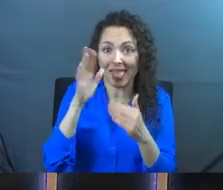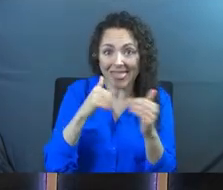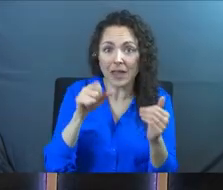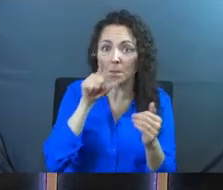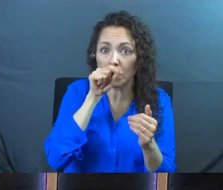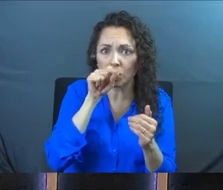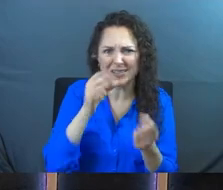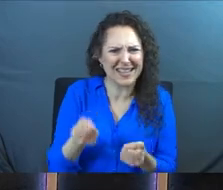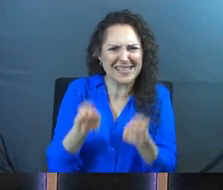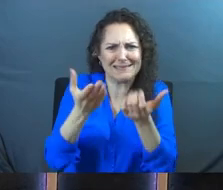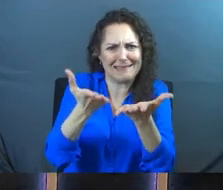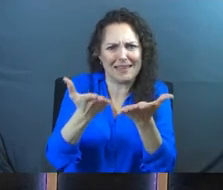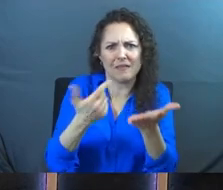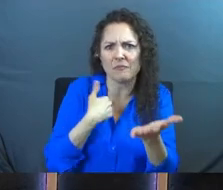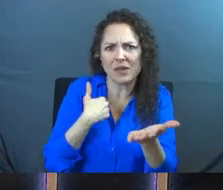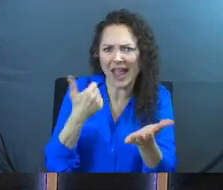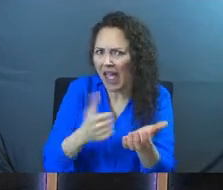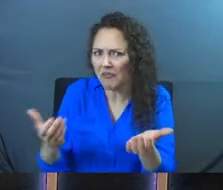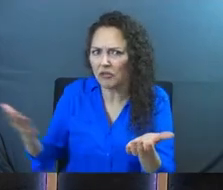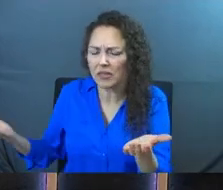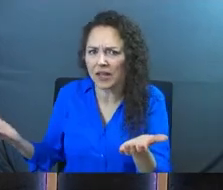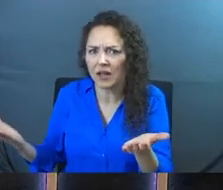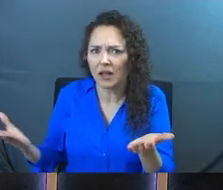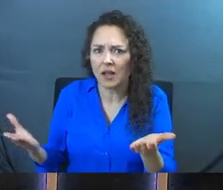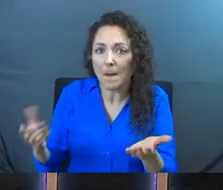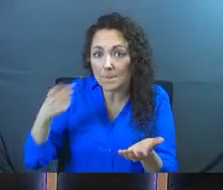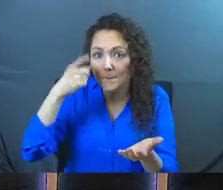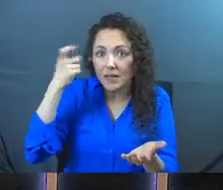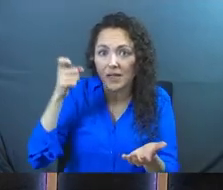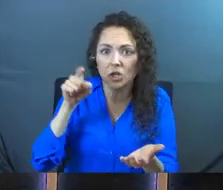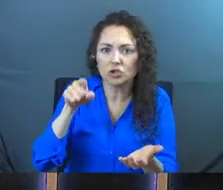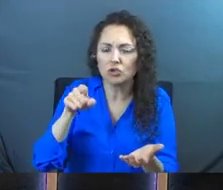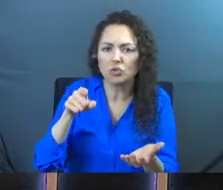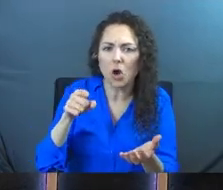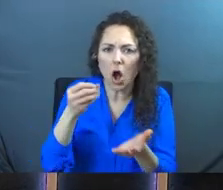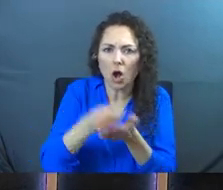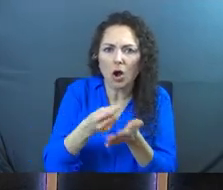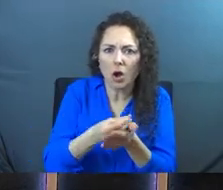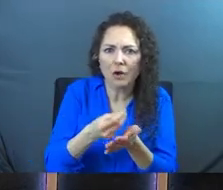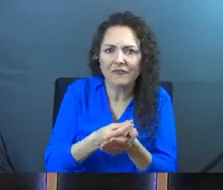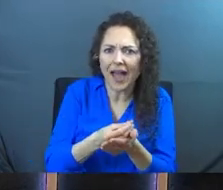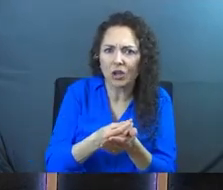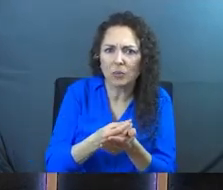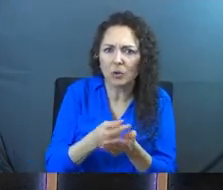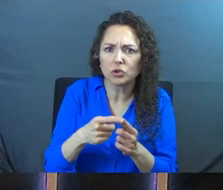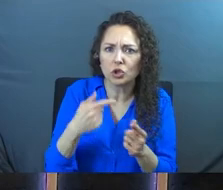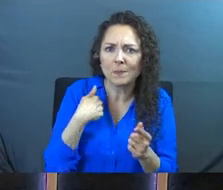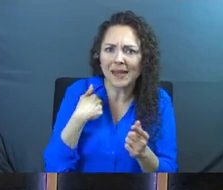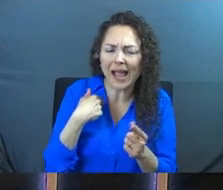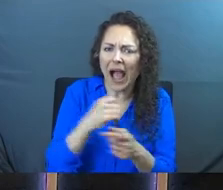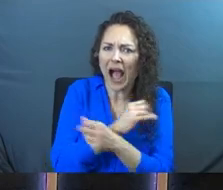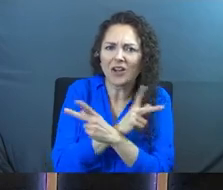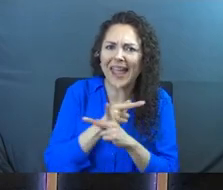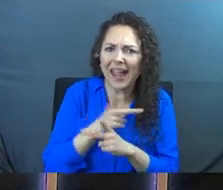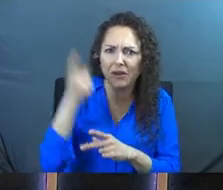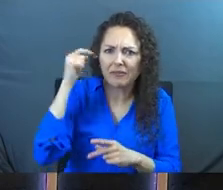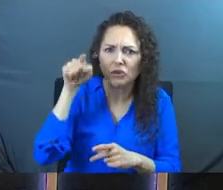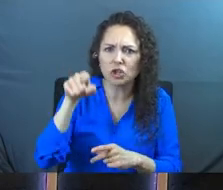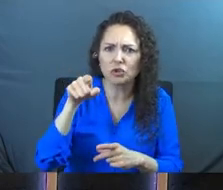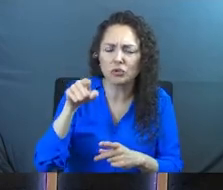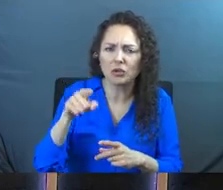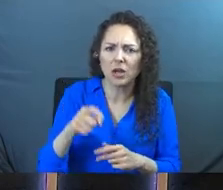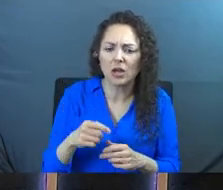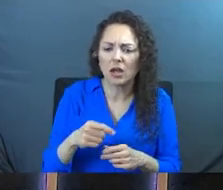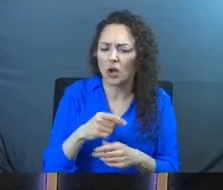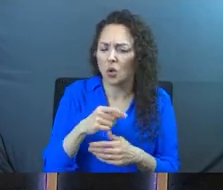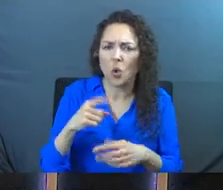give everything to me, but you are so valuable to me that I'll care for you and I'll make sure that you have what you need. And even when